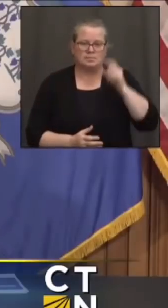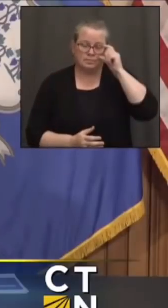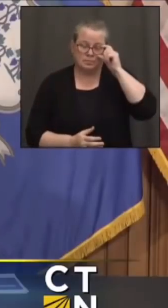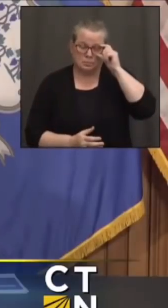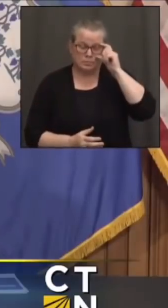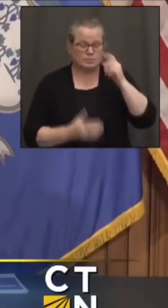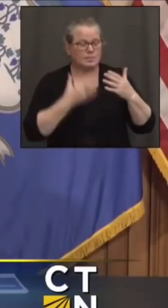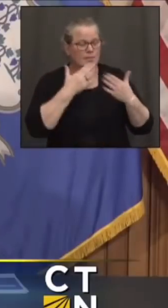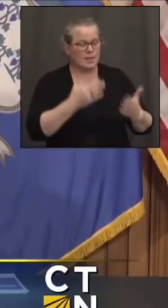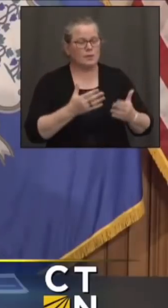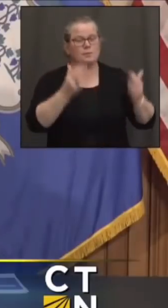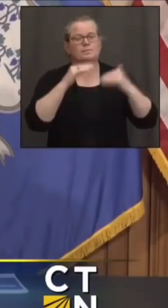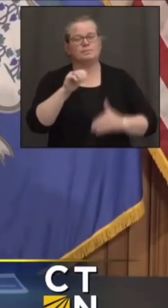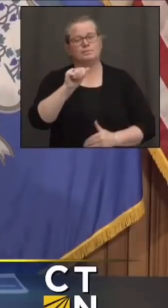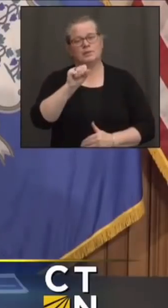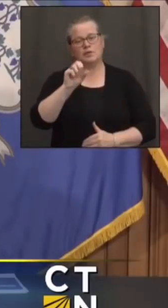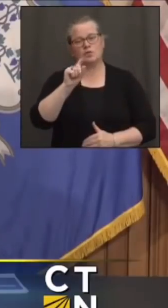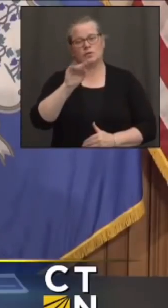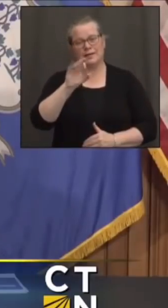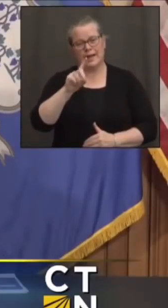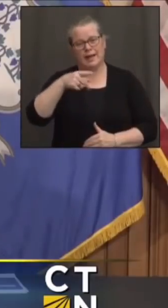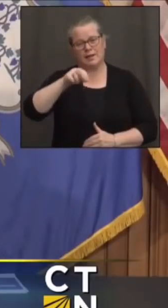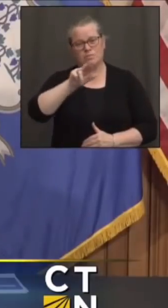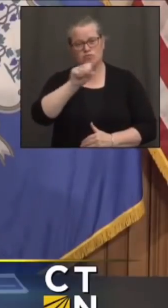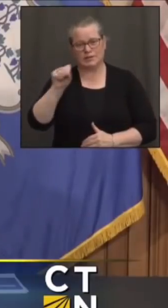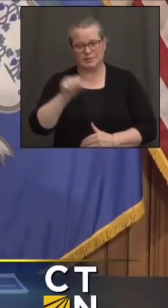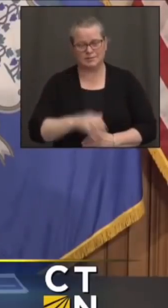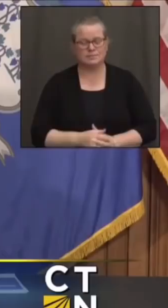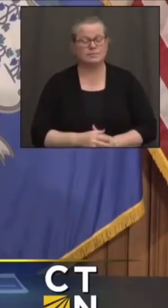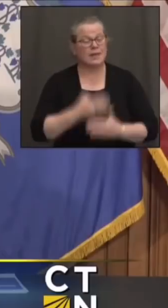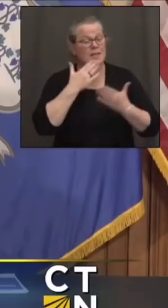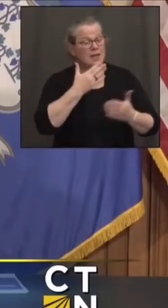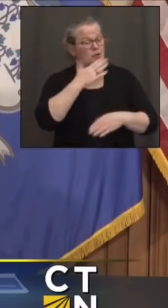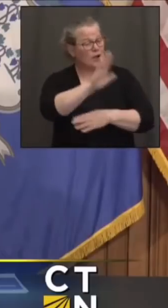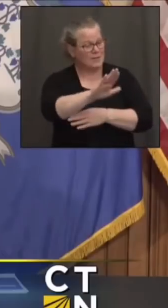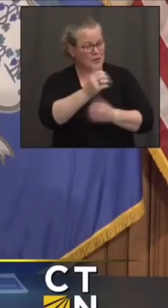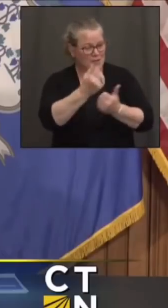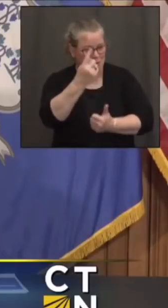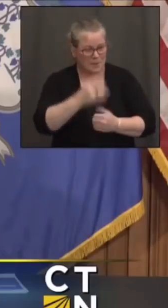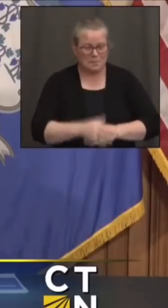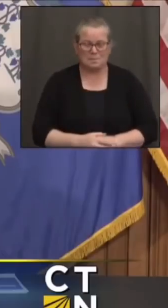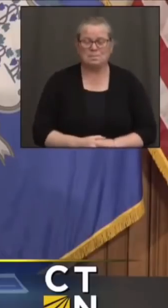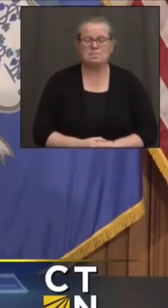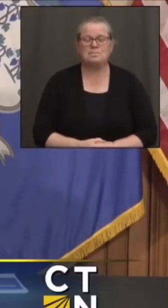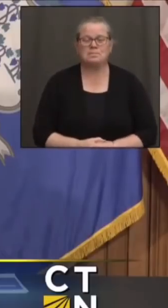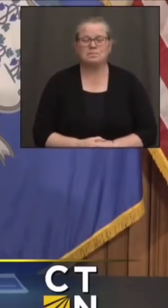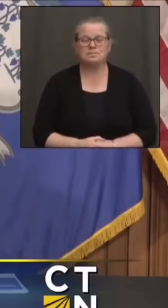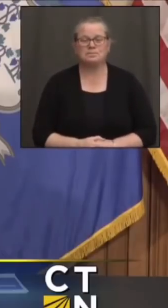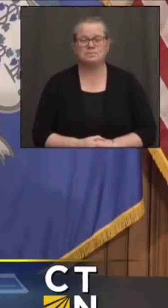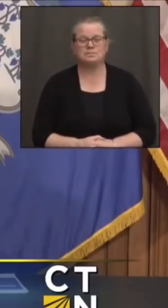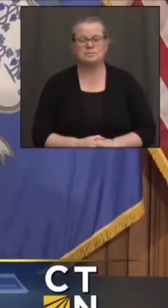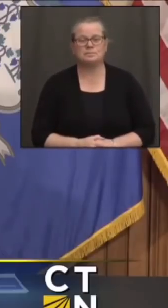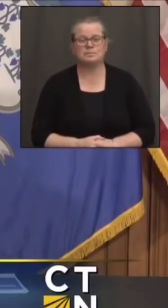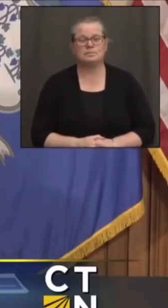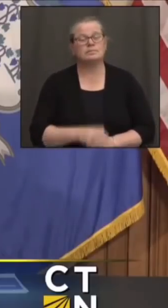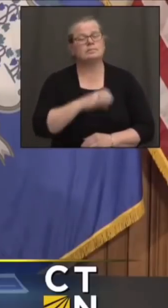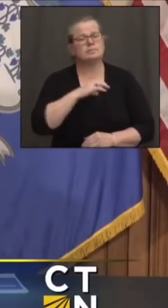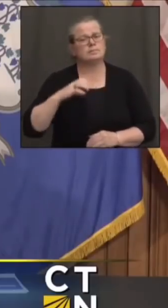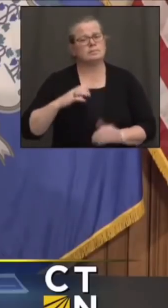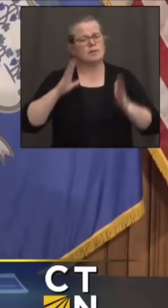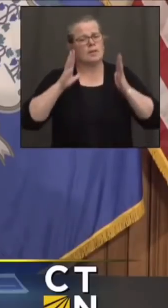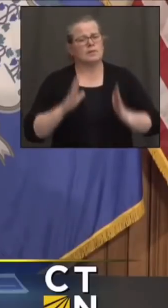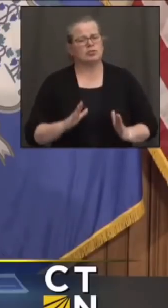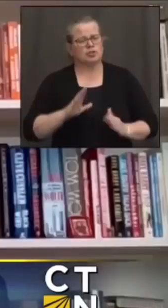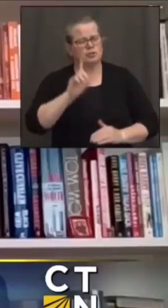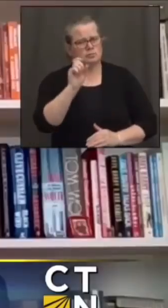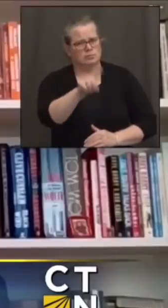The Associated Press. Thanks, Max. Good afternoon, everyone. Commissioner, when will visitations really